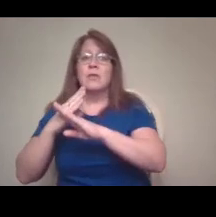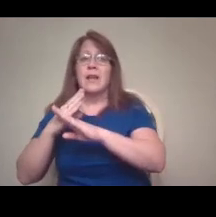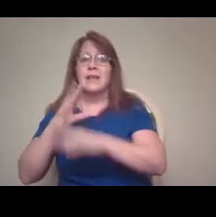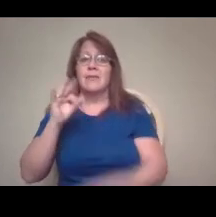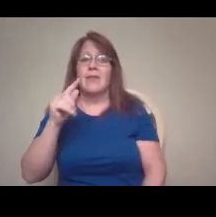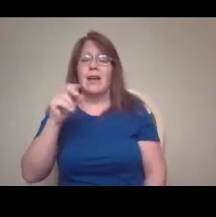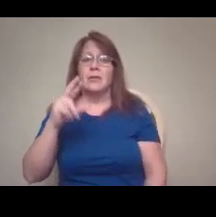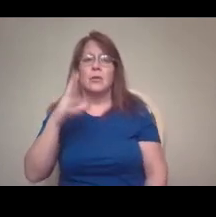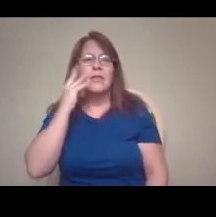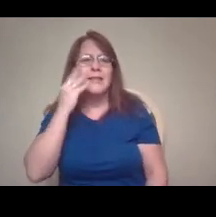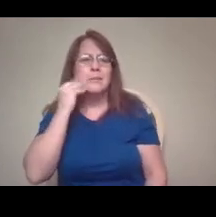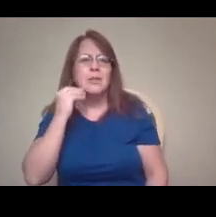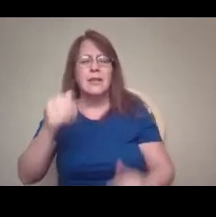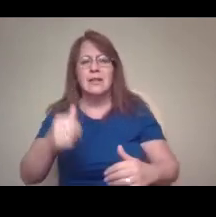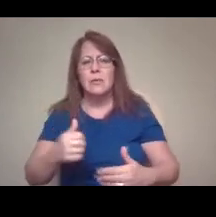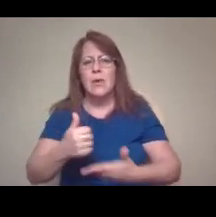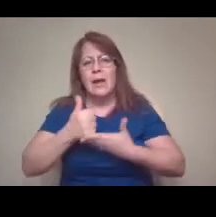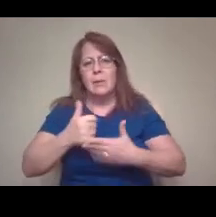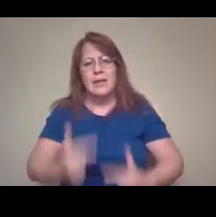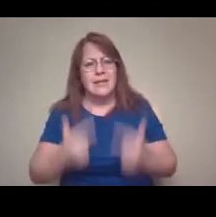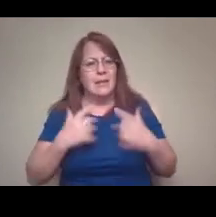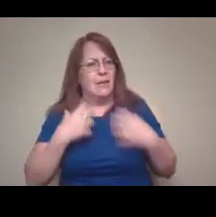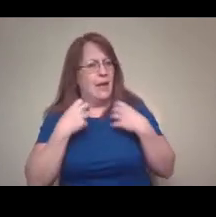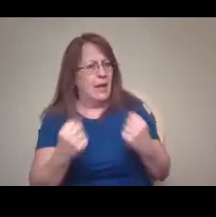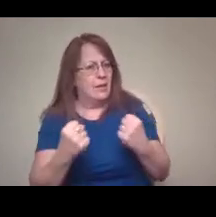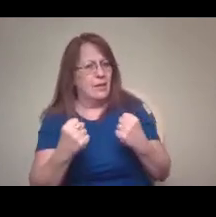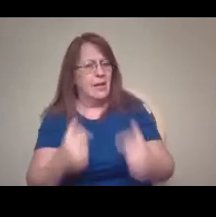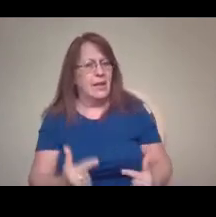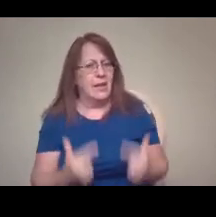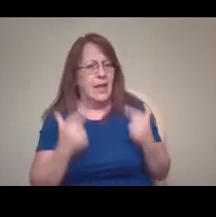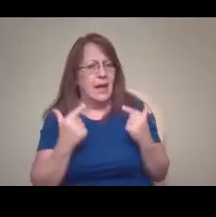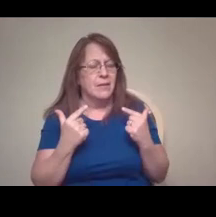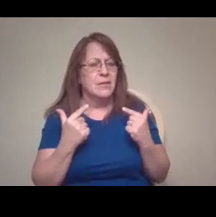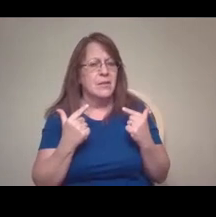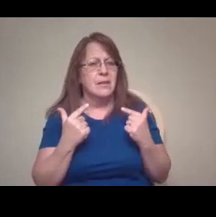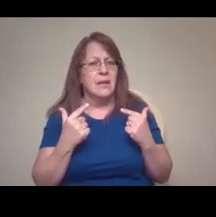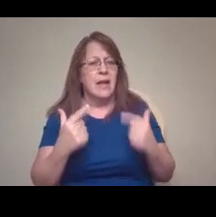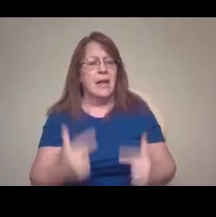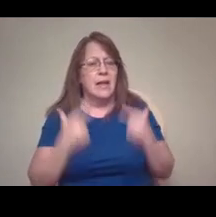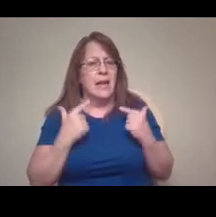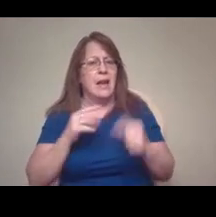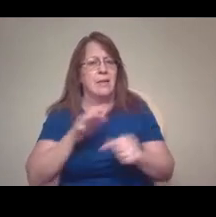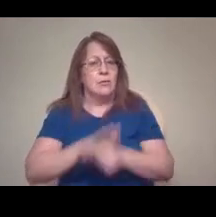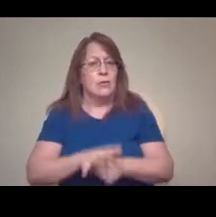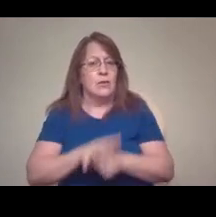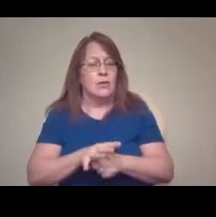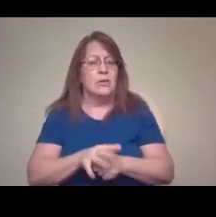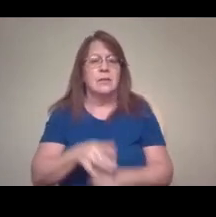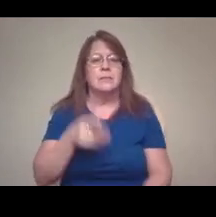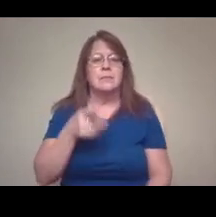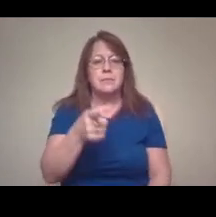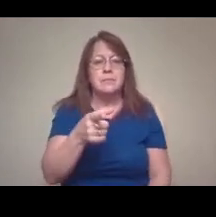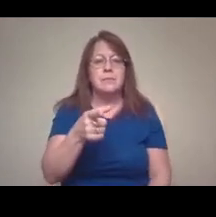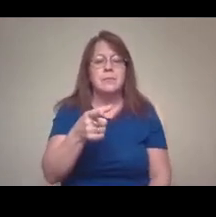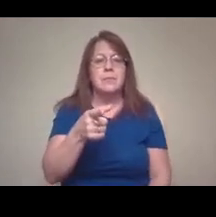that may support us to live healthy lives and build resilience to life stressors. In this graphic, examples of protective